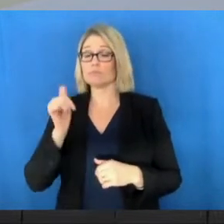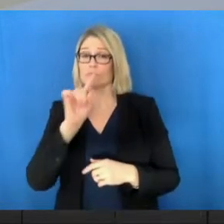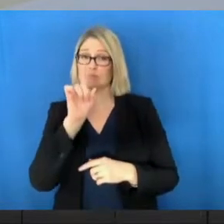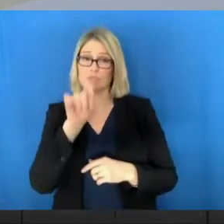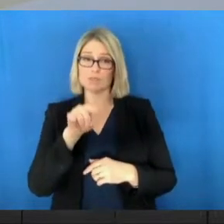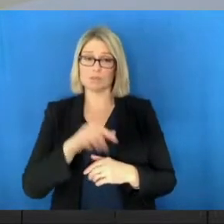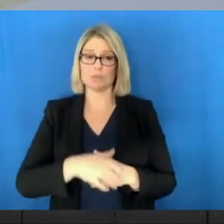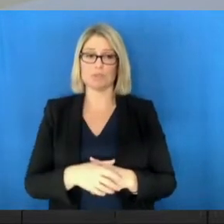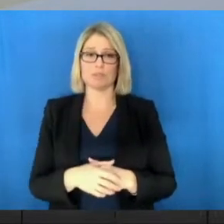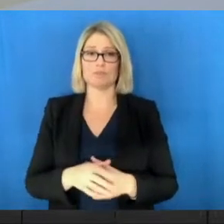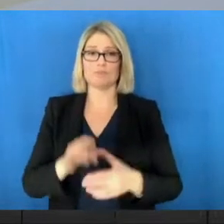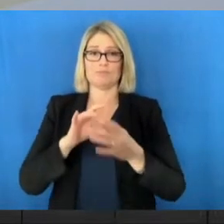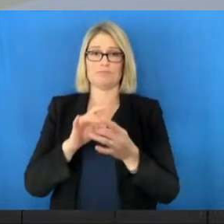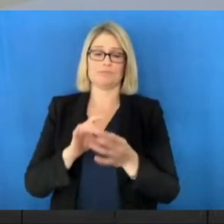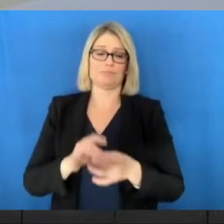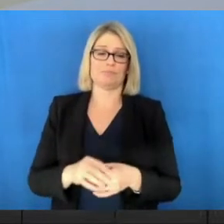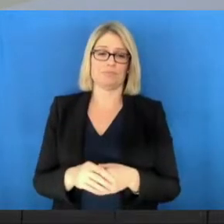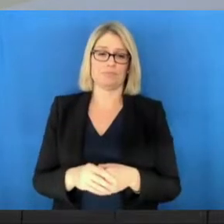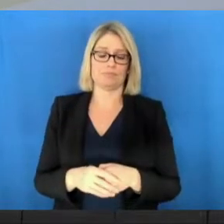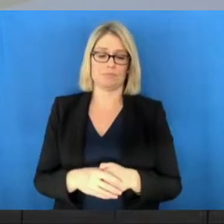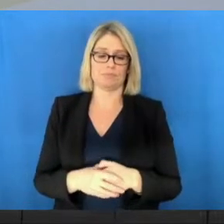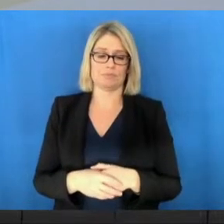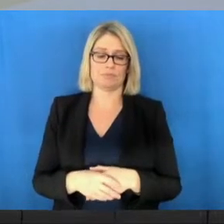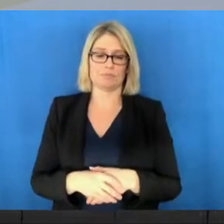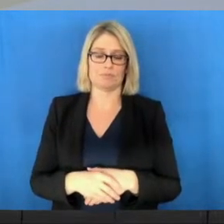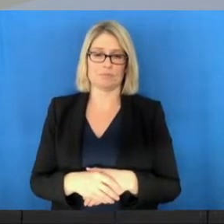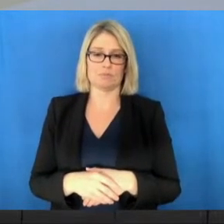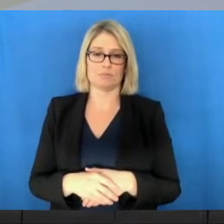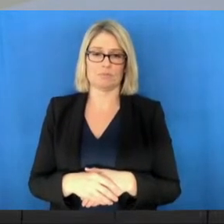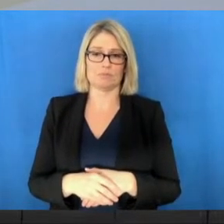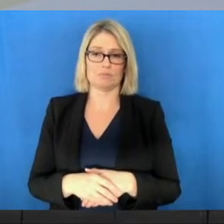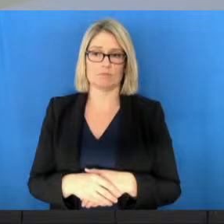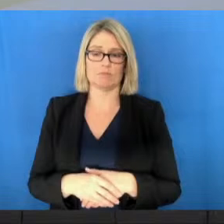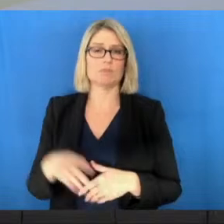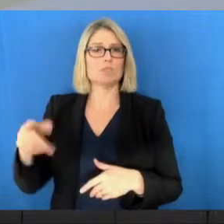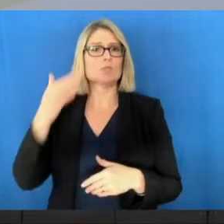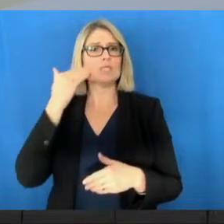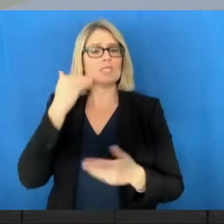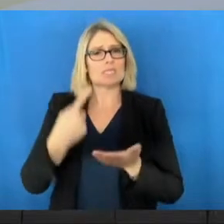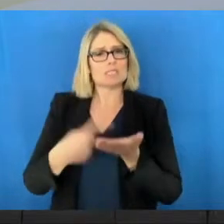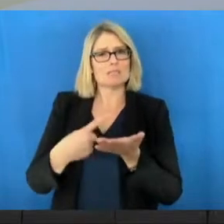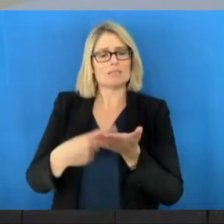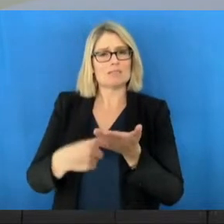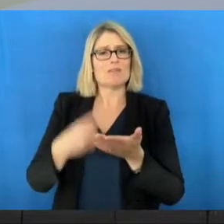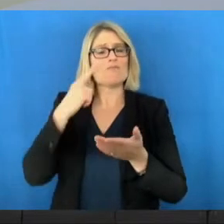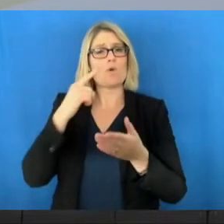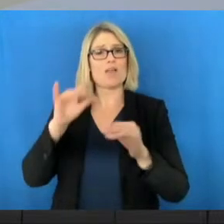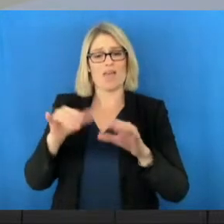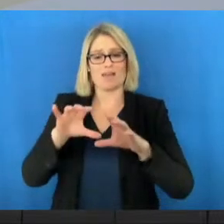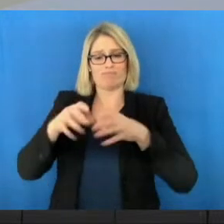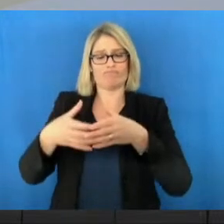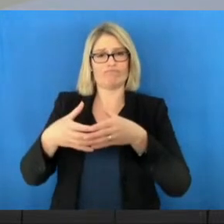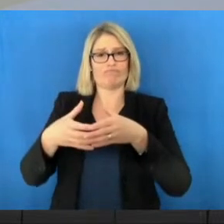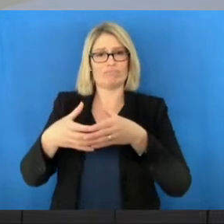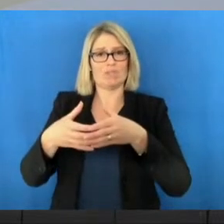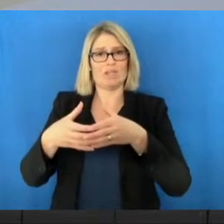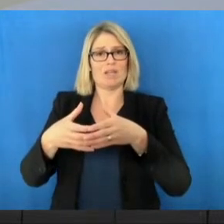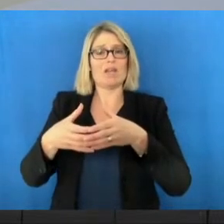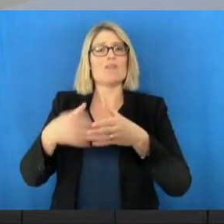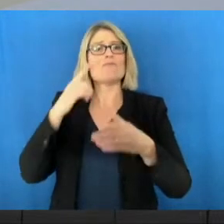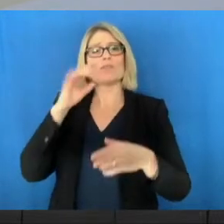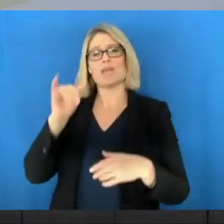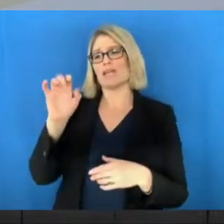question, Dr. Morrison, you had mentioned the possibility of increased gatherings at both Eastlink Center